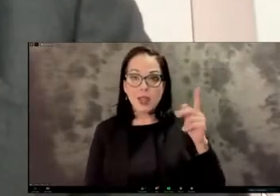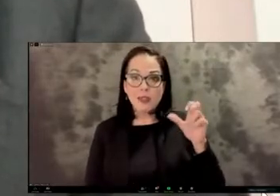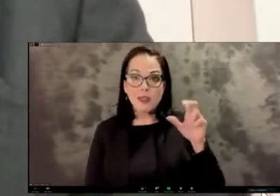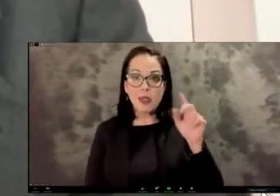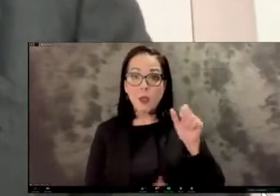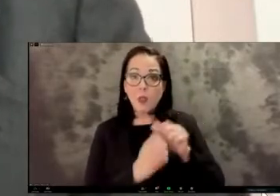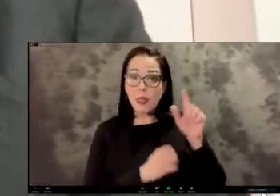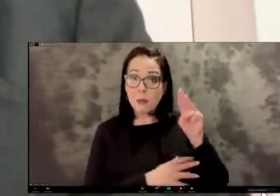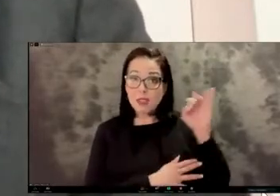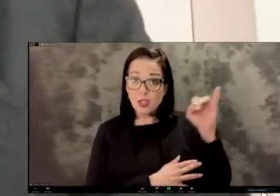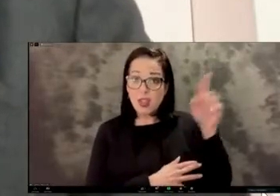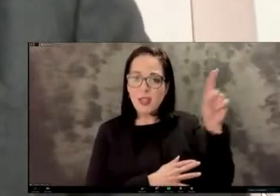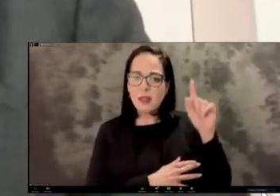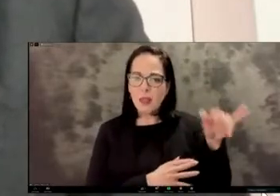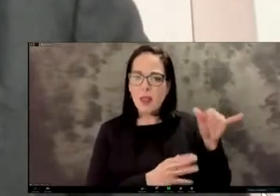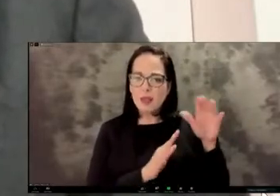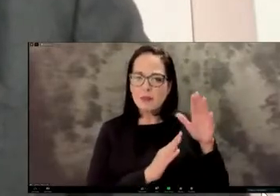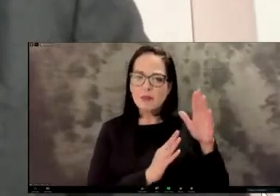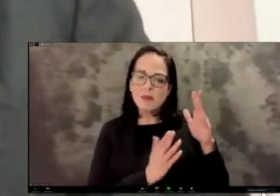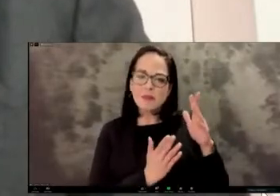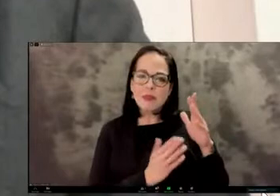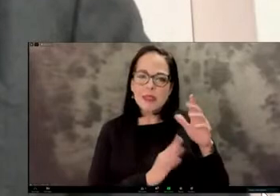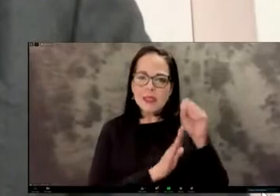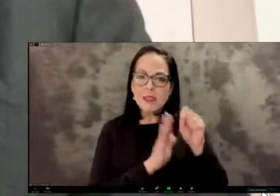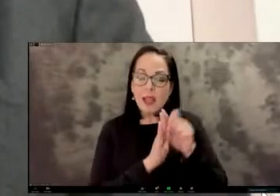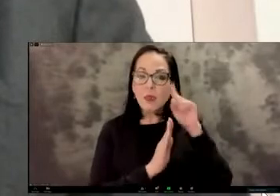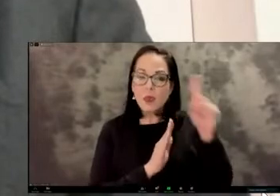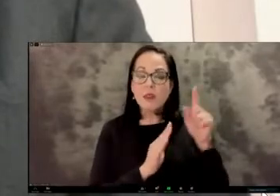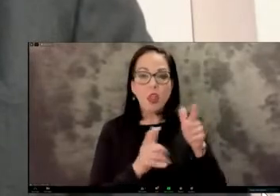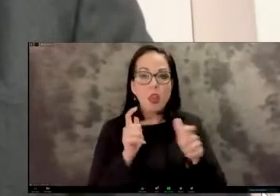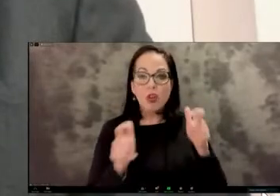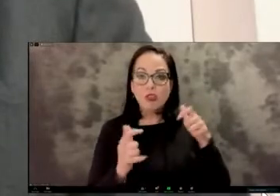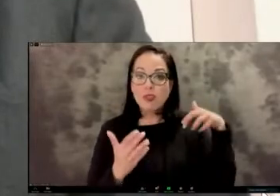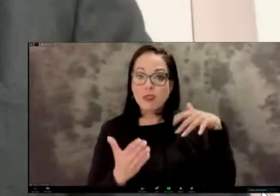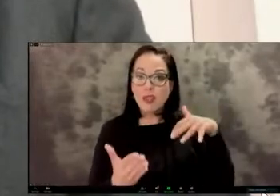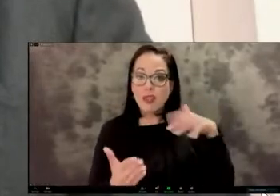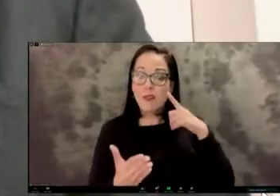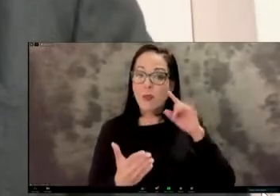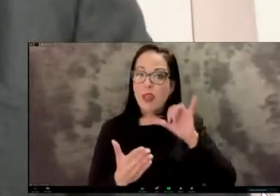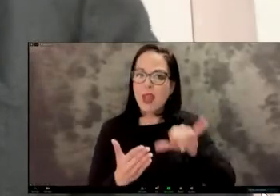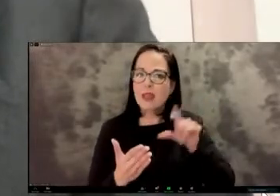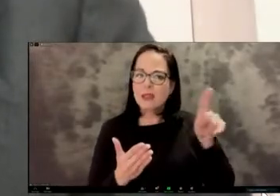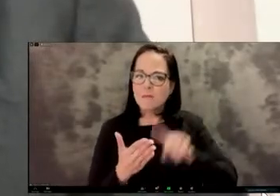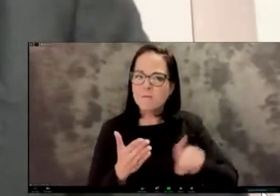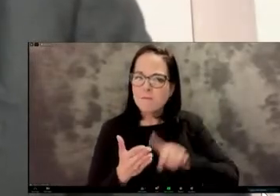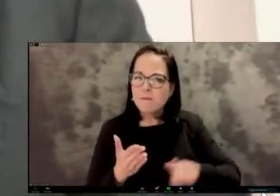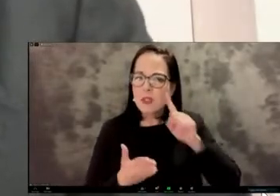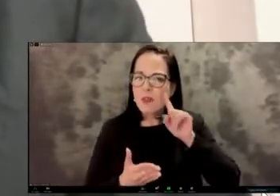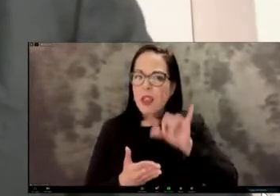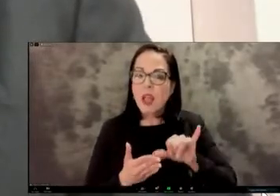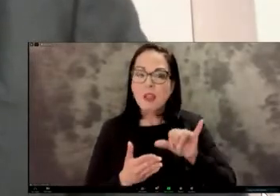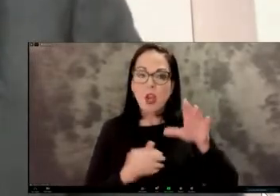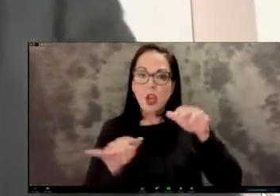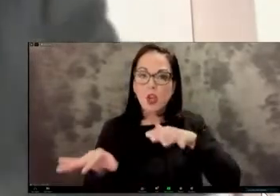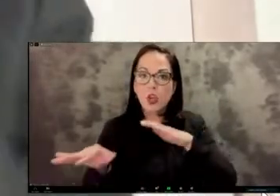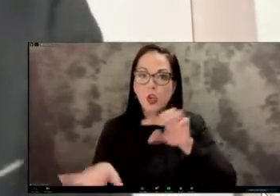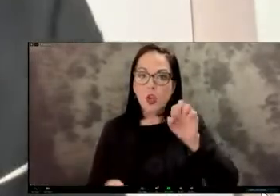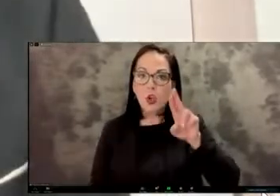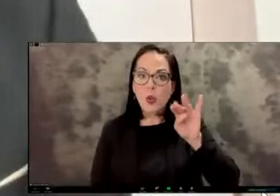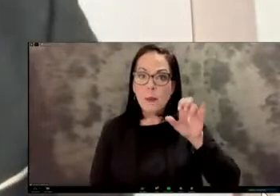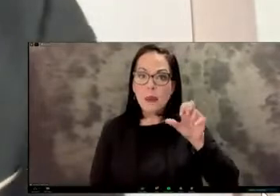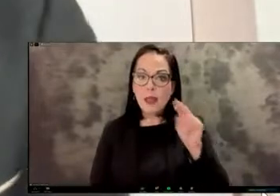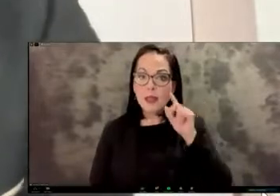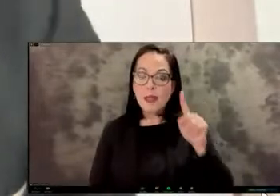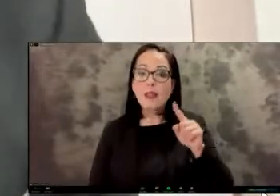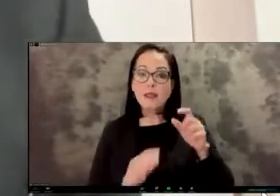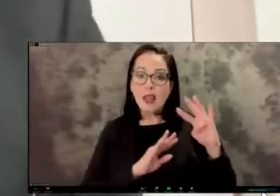with the largest study of African American mental health and the health of Caribbean immigrants in the United States. And what we